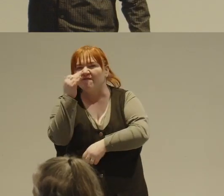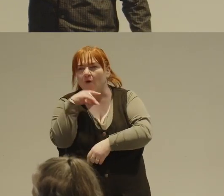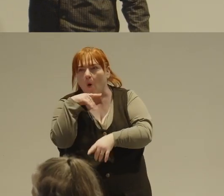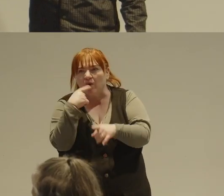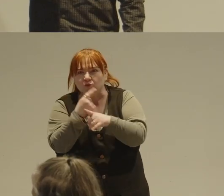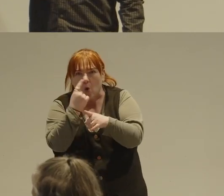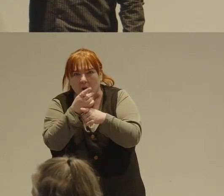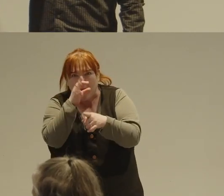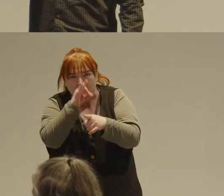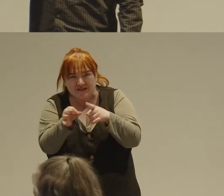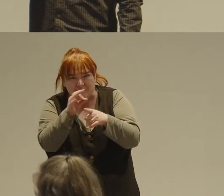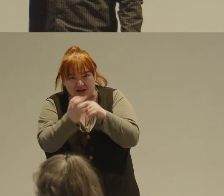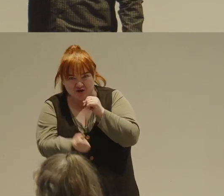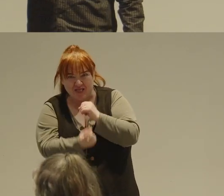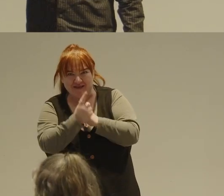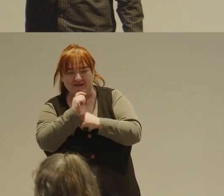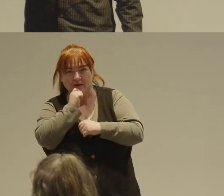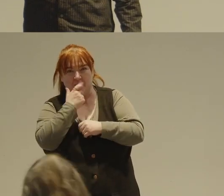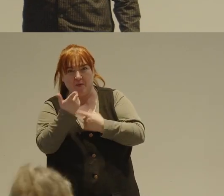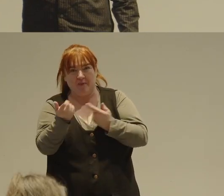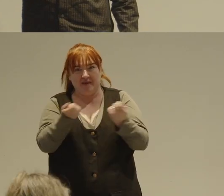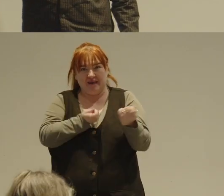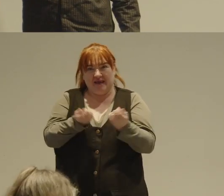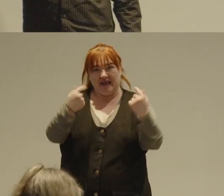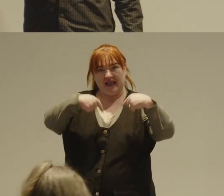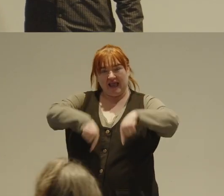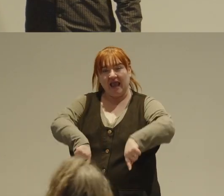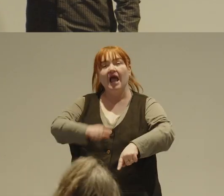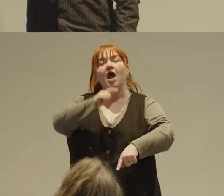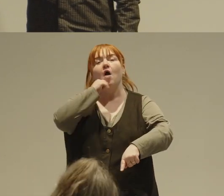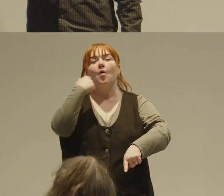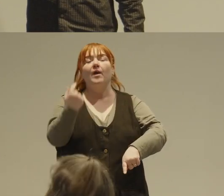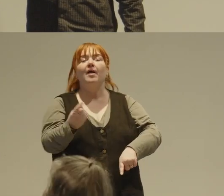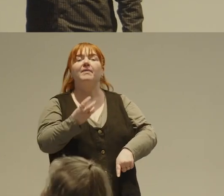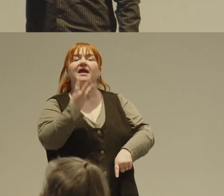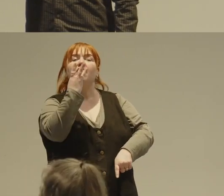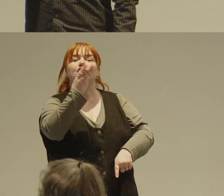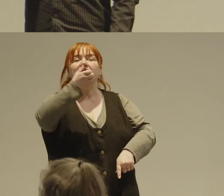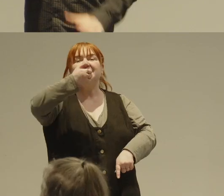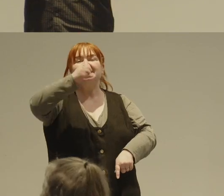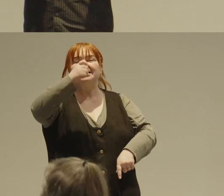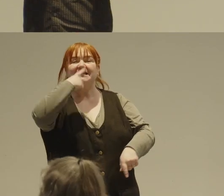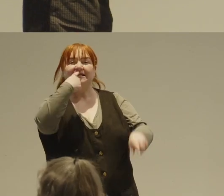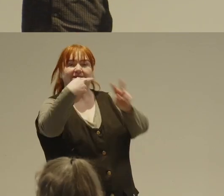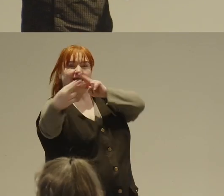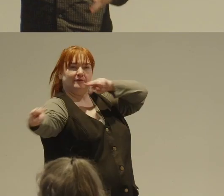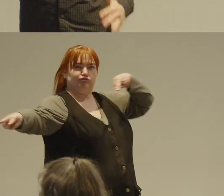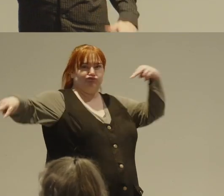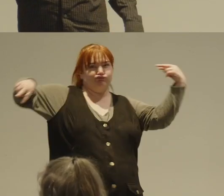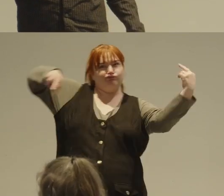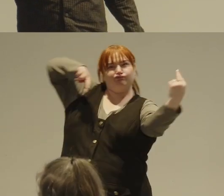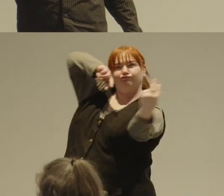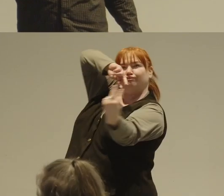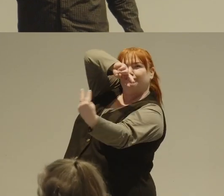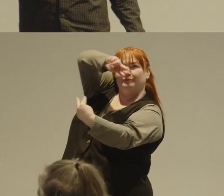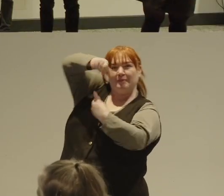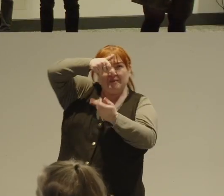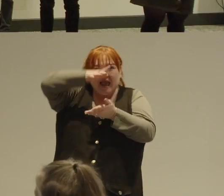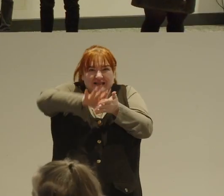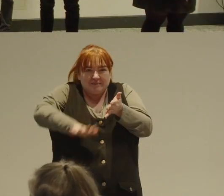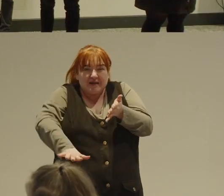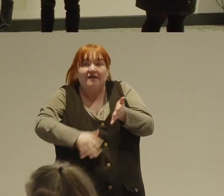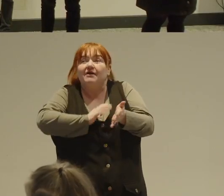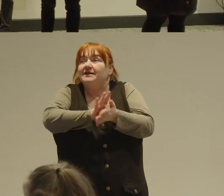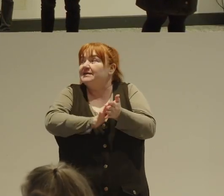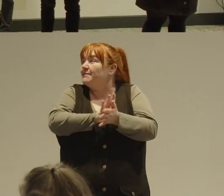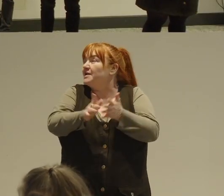going to be running here at the Lowry. It's going to be a 360 immersive experience in the Keys. We're going to completely transform the Keys with